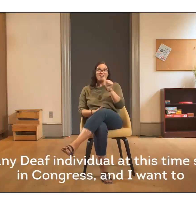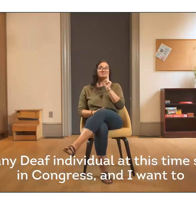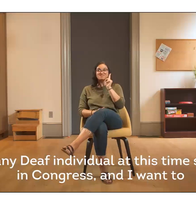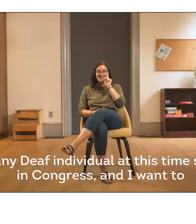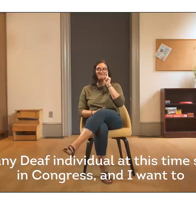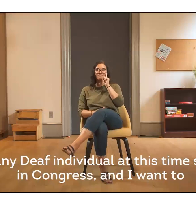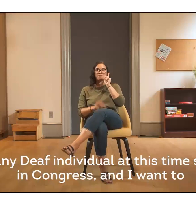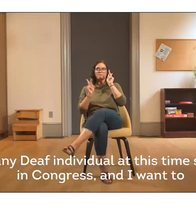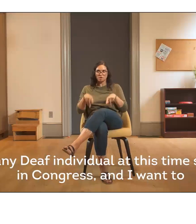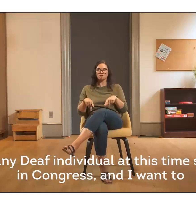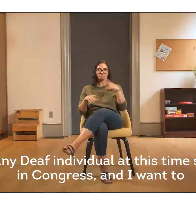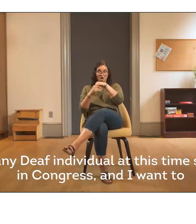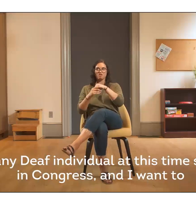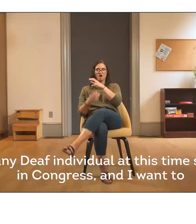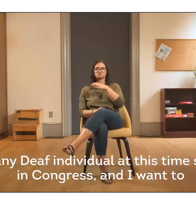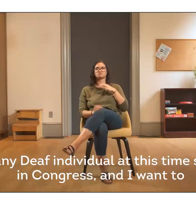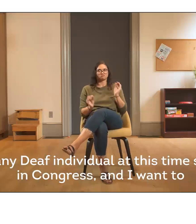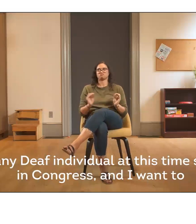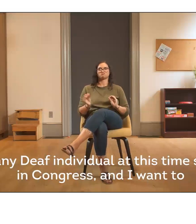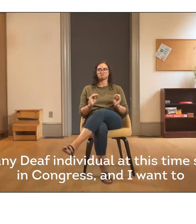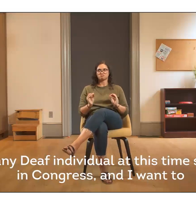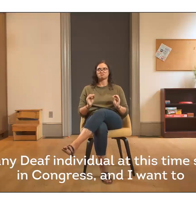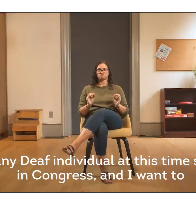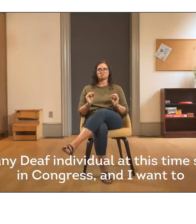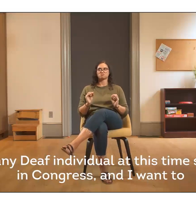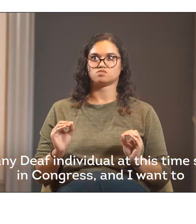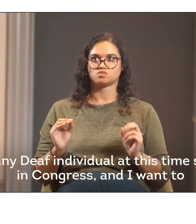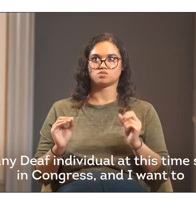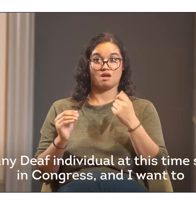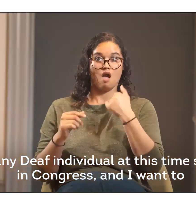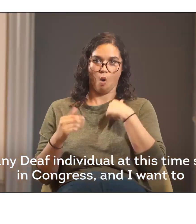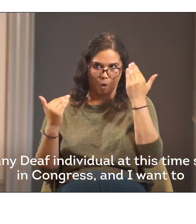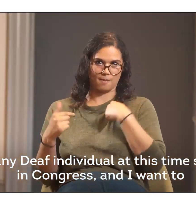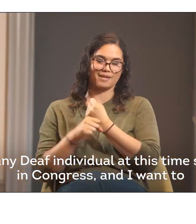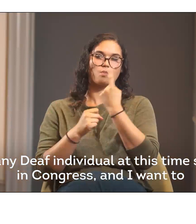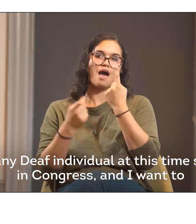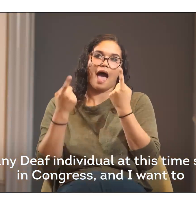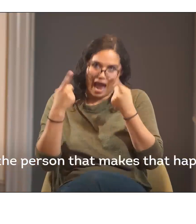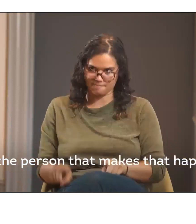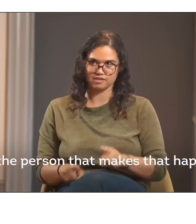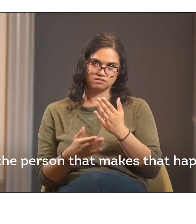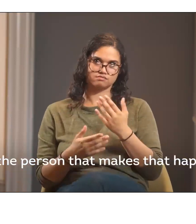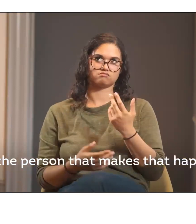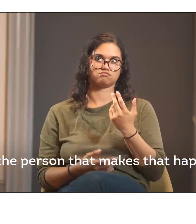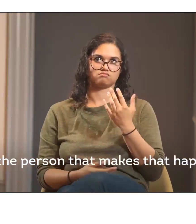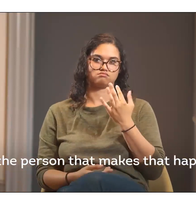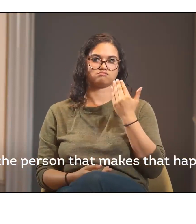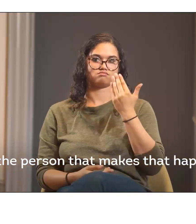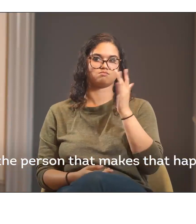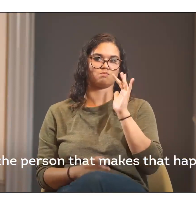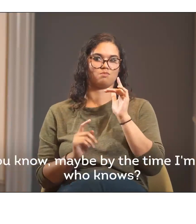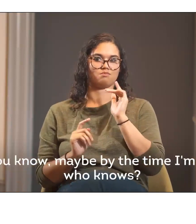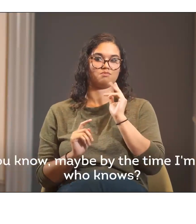don't have any deaf individual at this time serving in Congress. And I want to be the person that makes